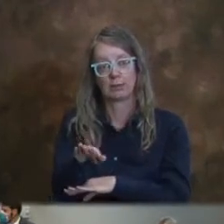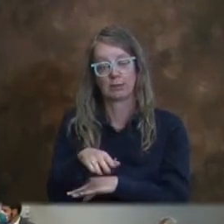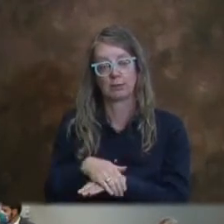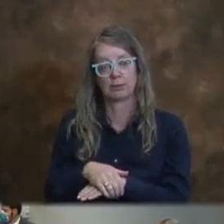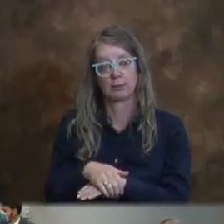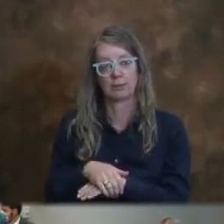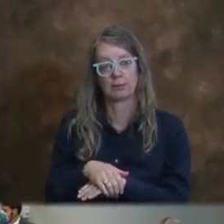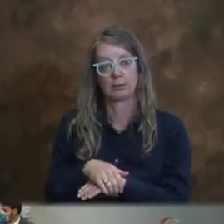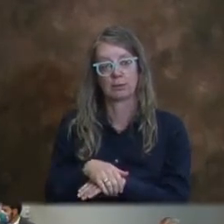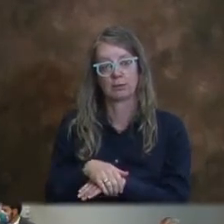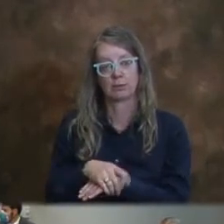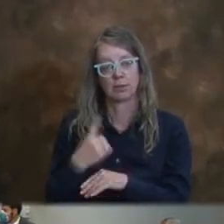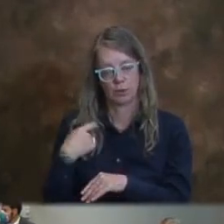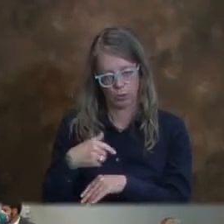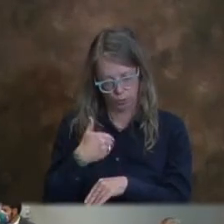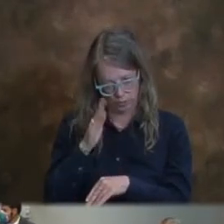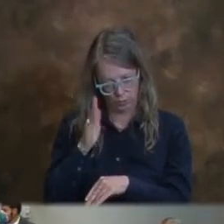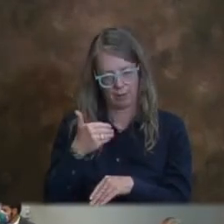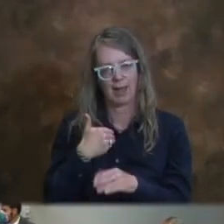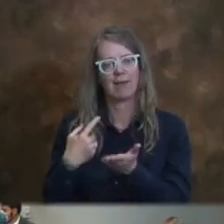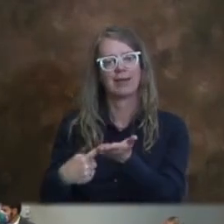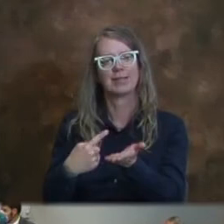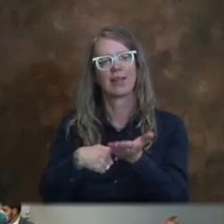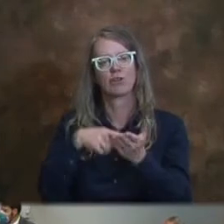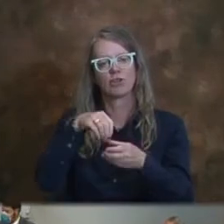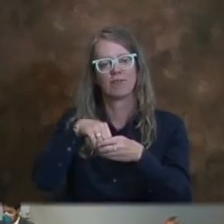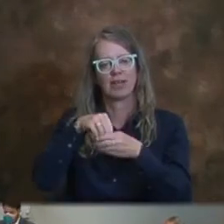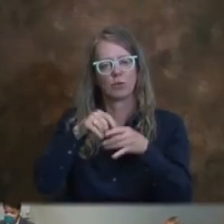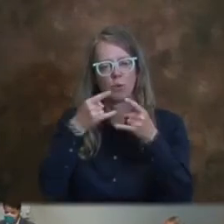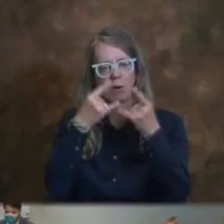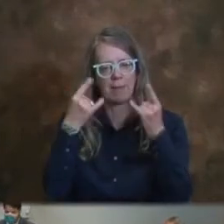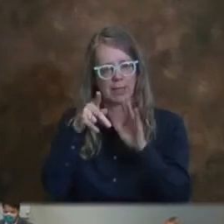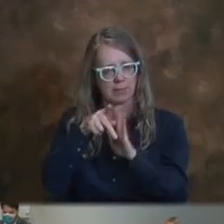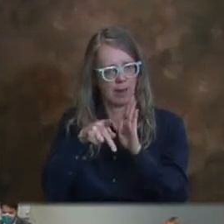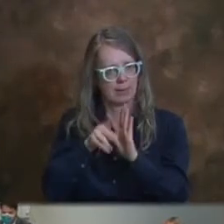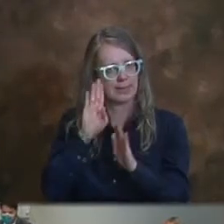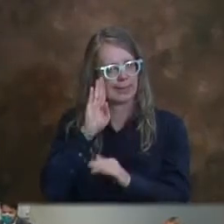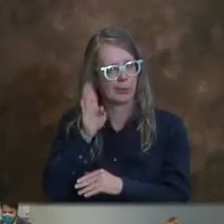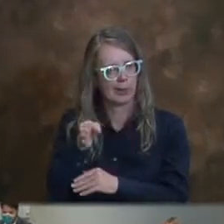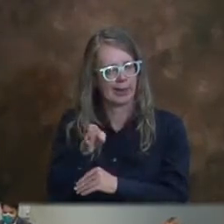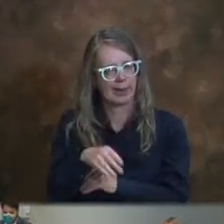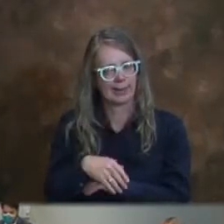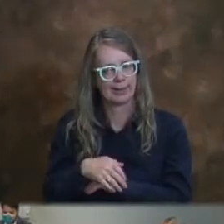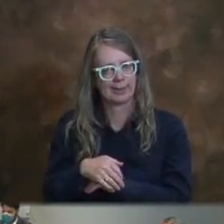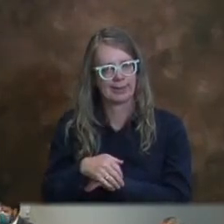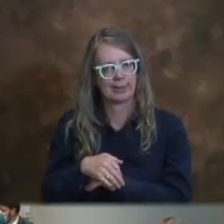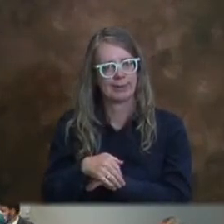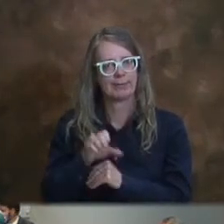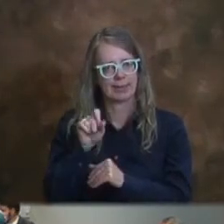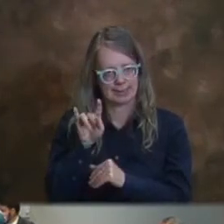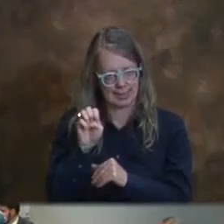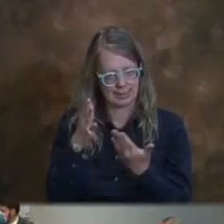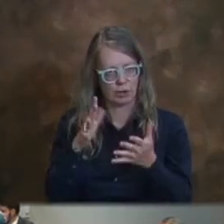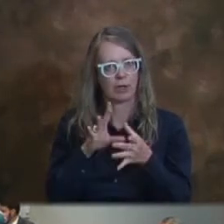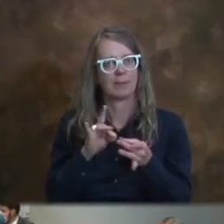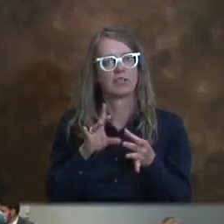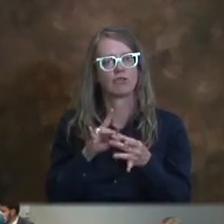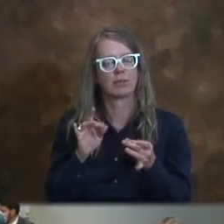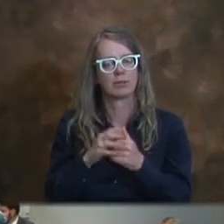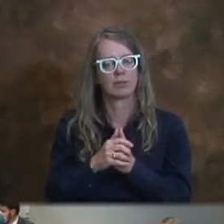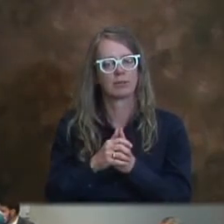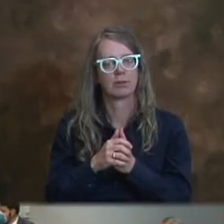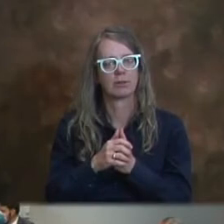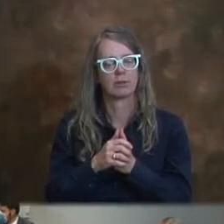we do have a discussion of the indoor mask policy on our agenda. As Stacey mentioned, it is